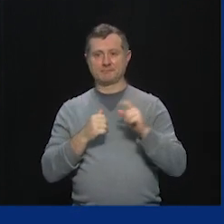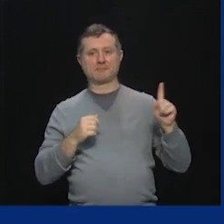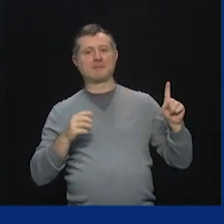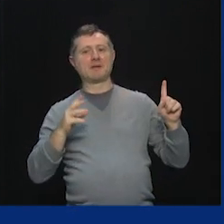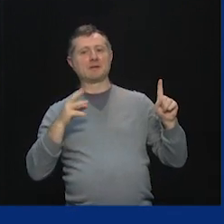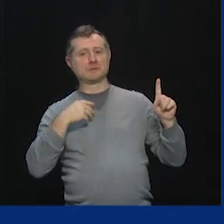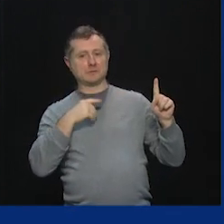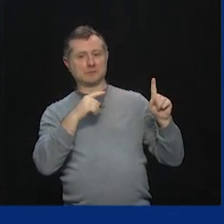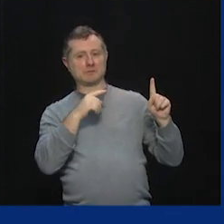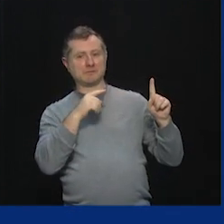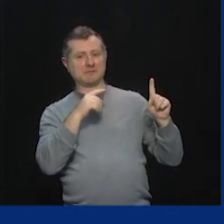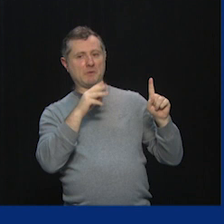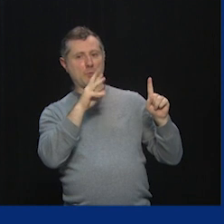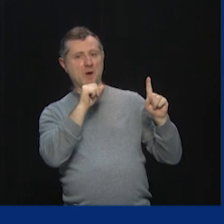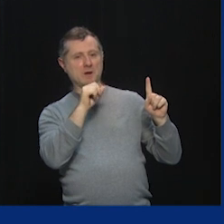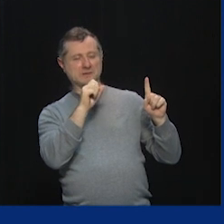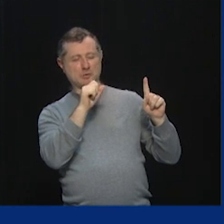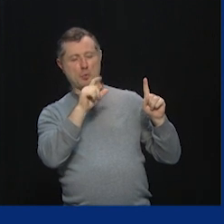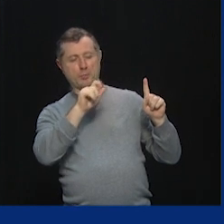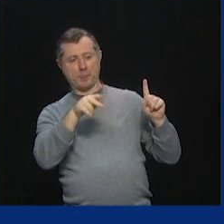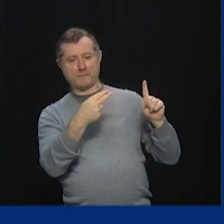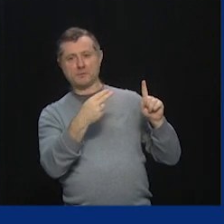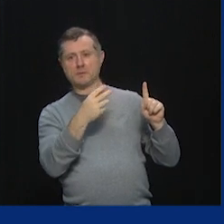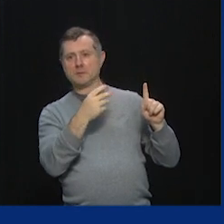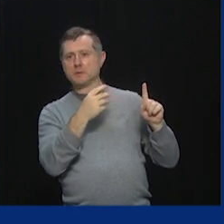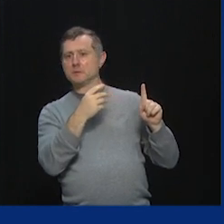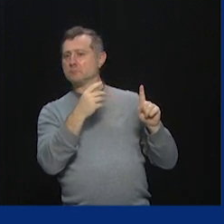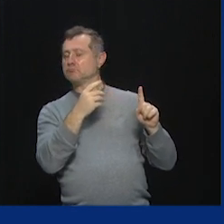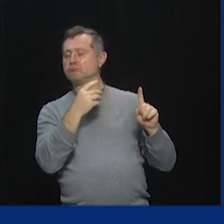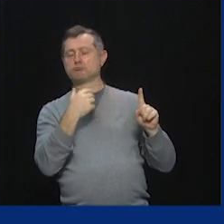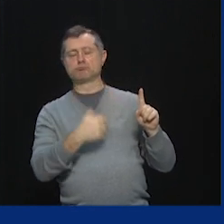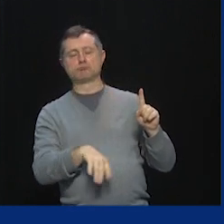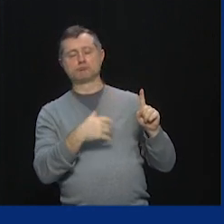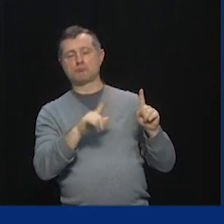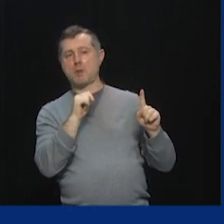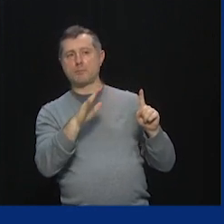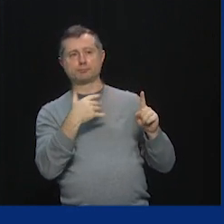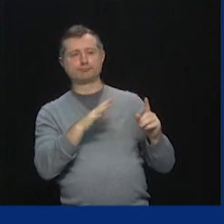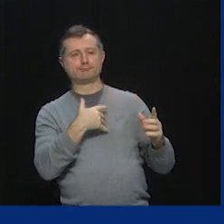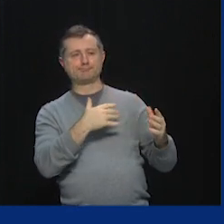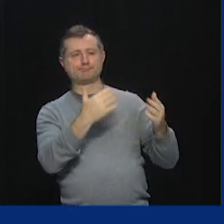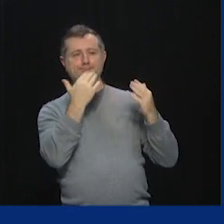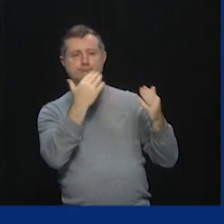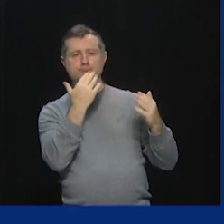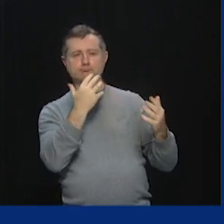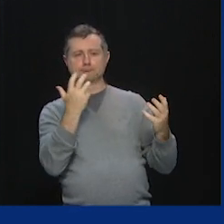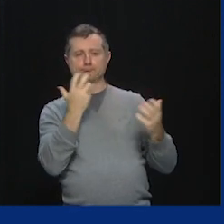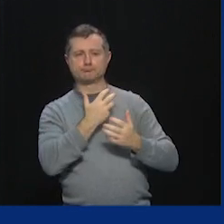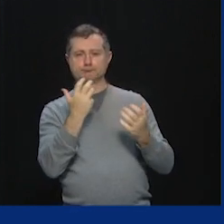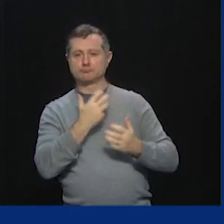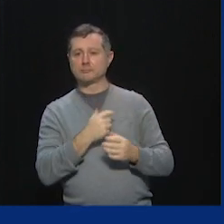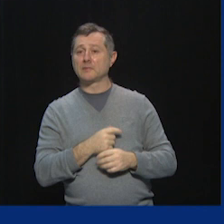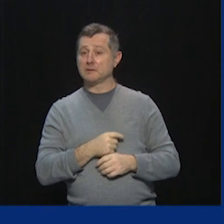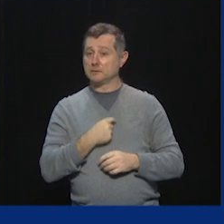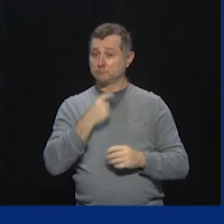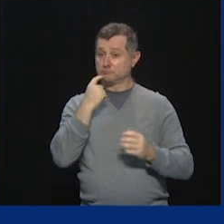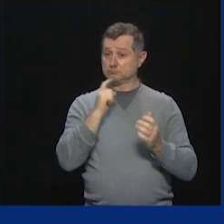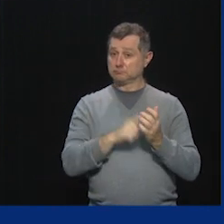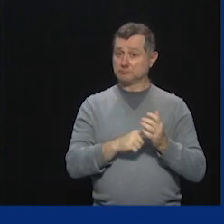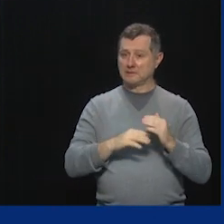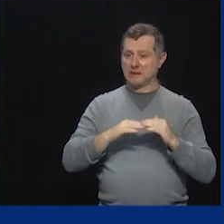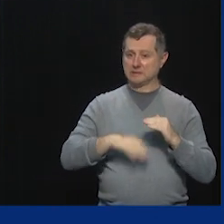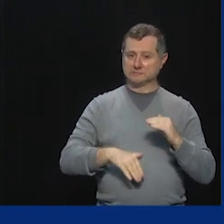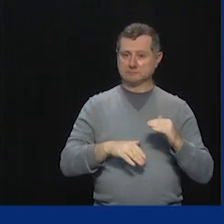individuals there, and I want to thank them once again for all they do for us every day. And we've seen that that's less than 0.5% of the cases in New York thus